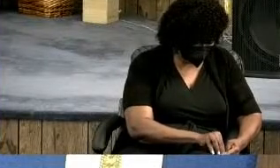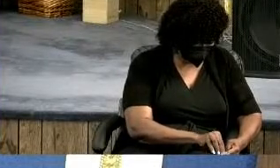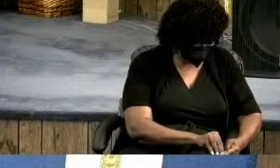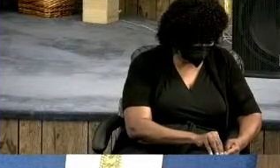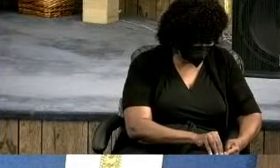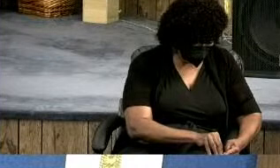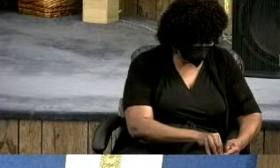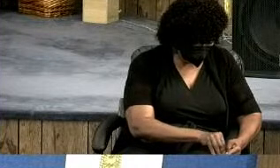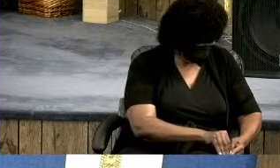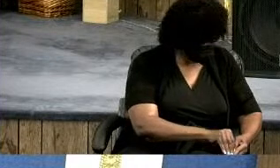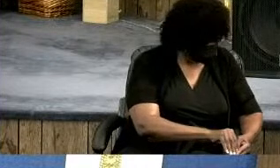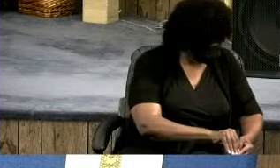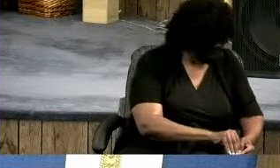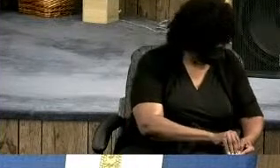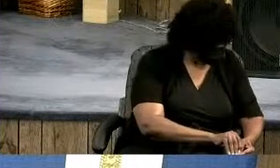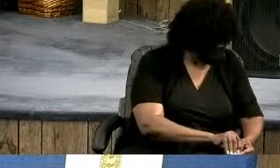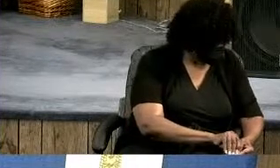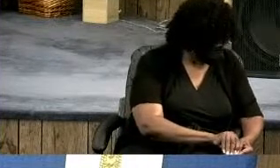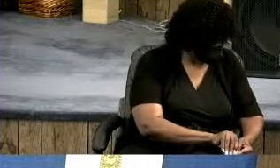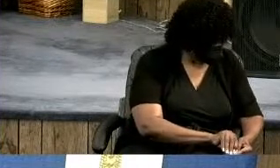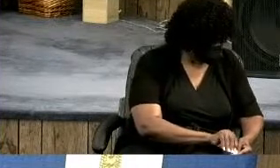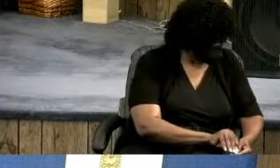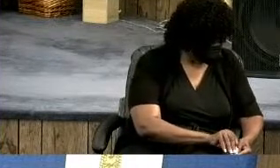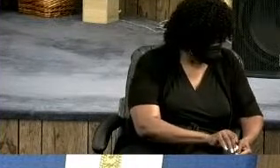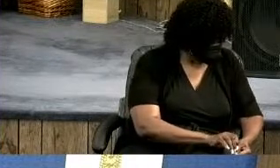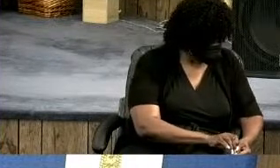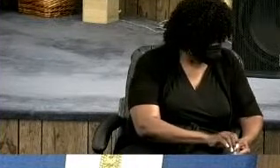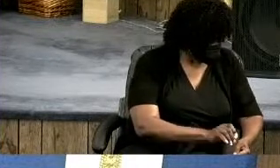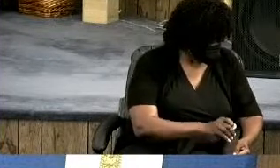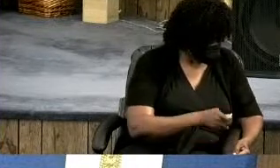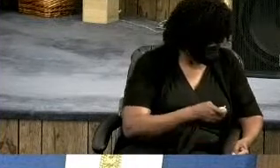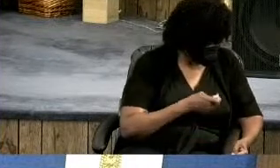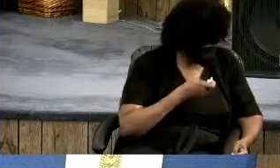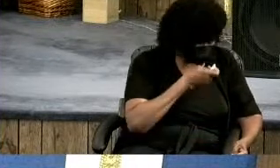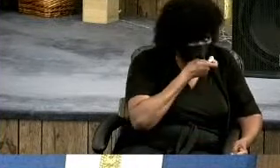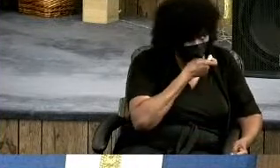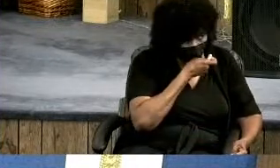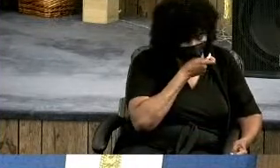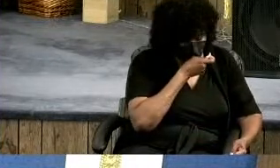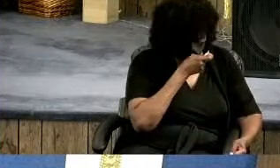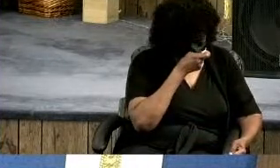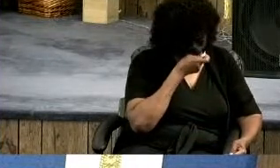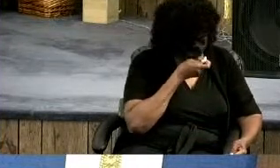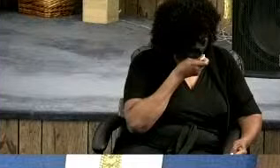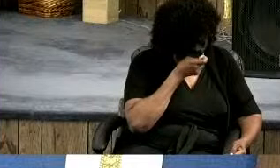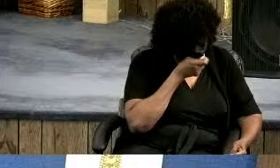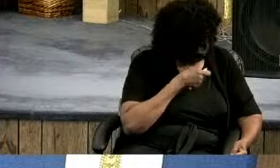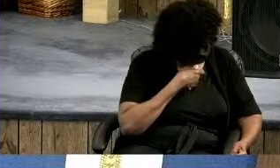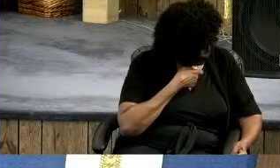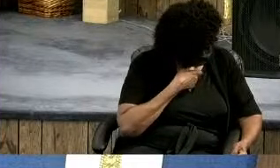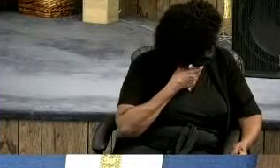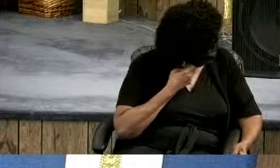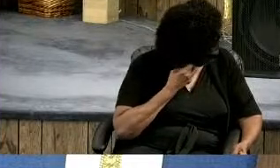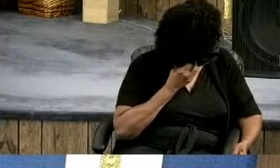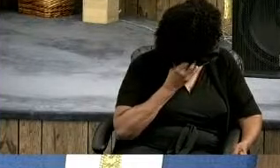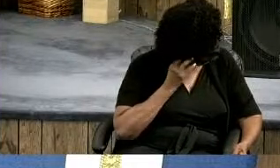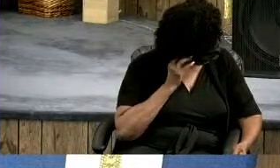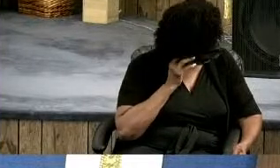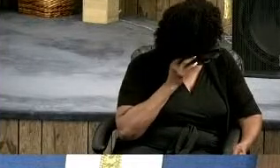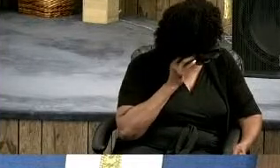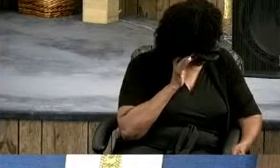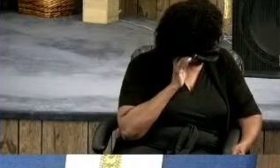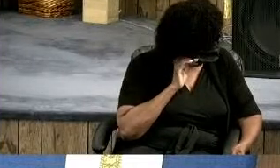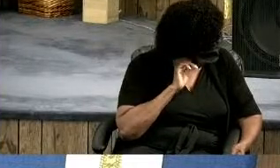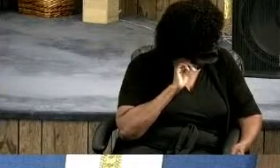Amen. If you believe that Jesus' blood was shed leading up to Calvary